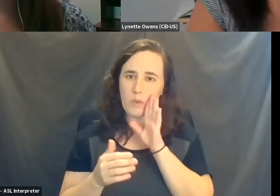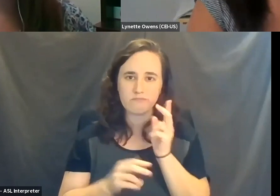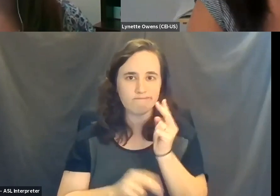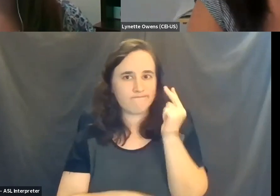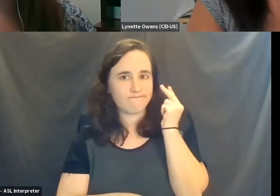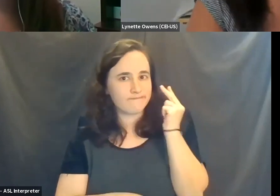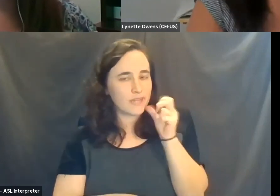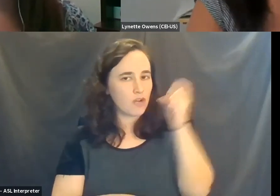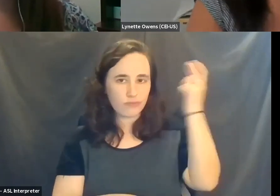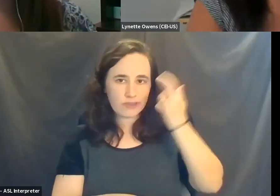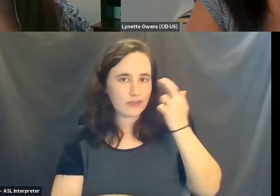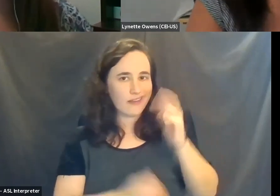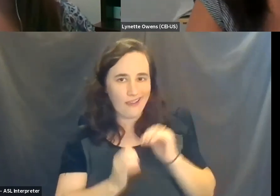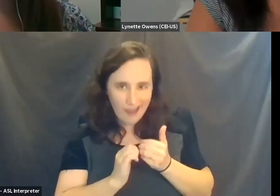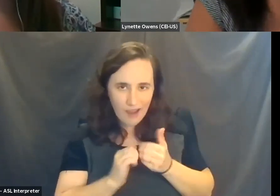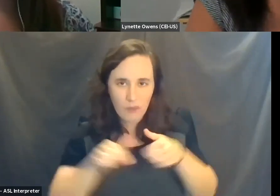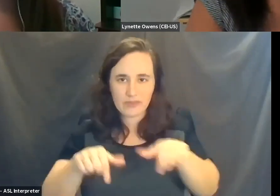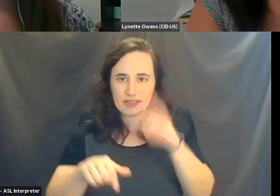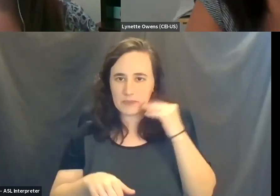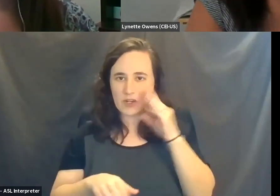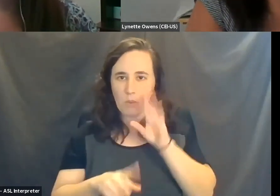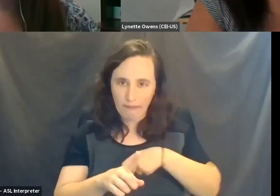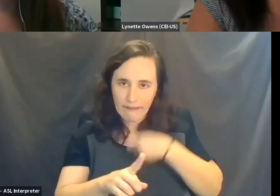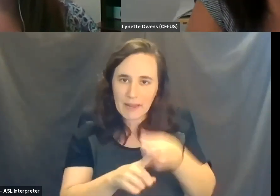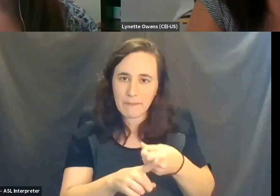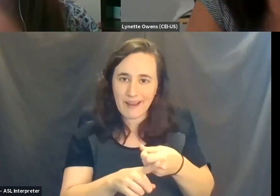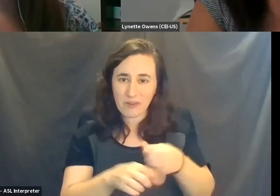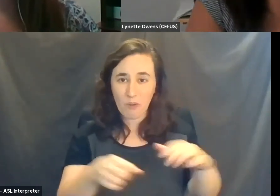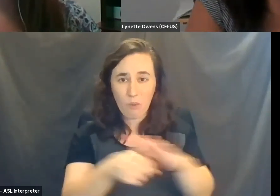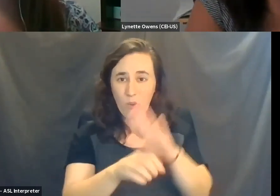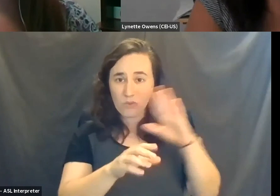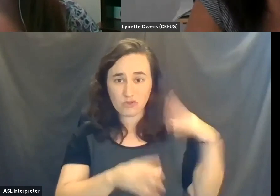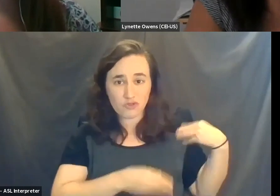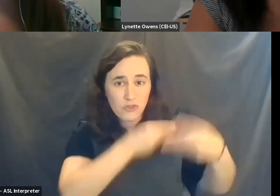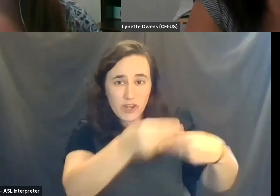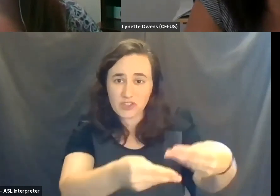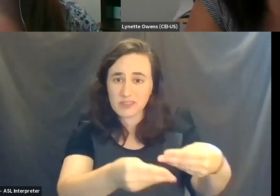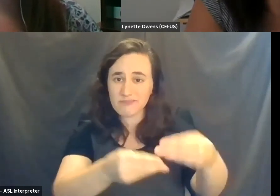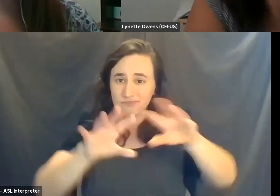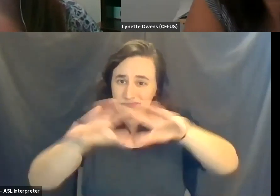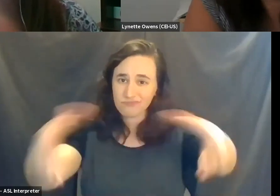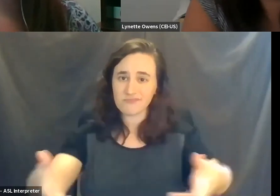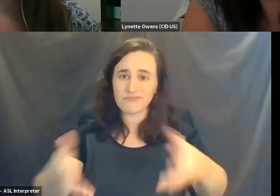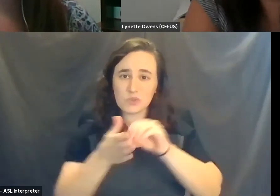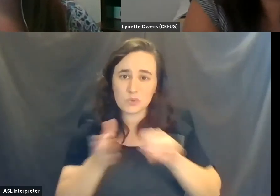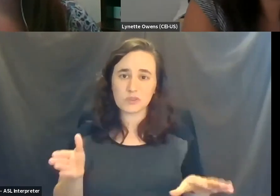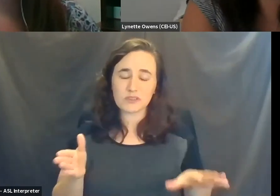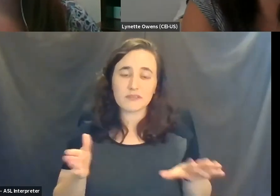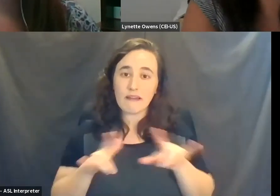what the impact of this experience is on a generation. But that being said, I think that actually there's